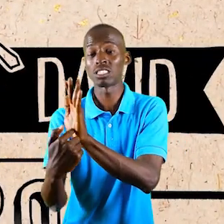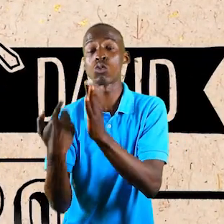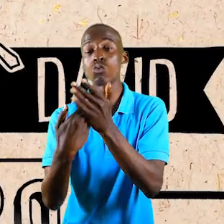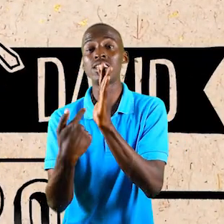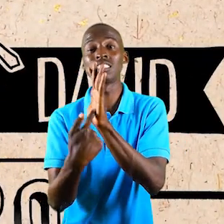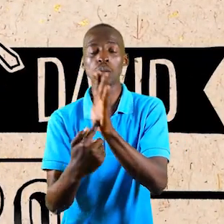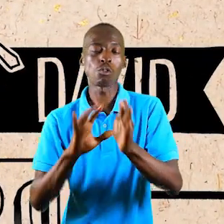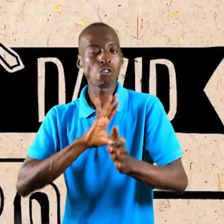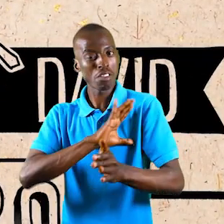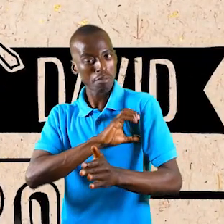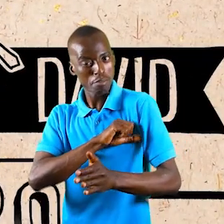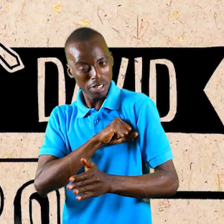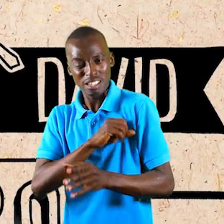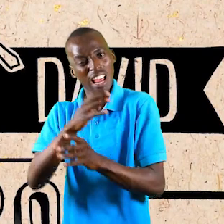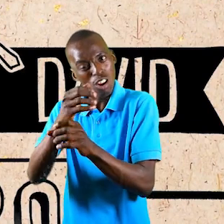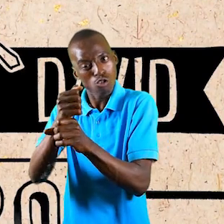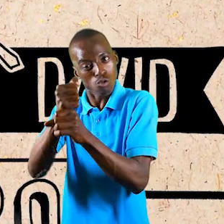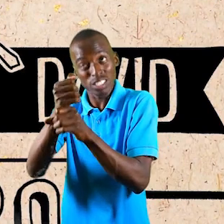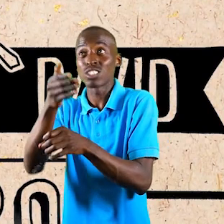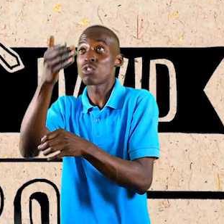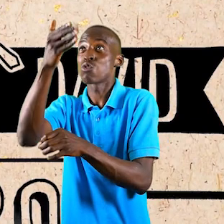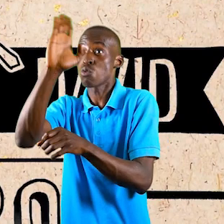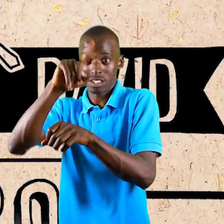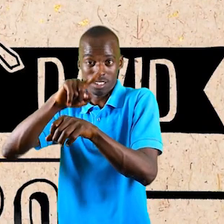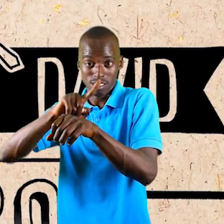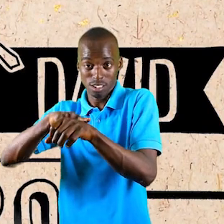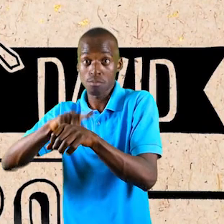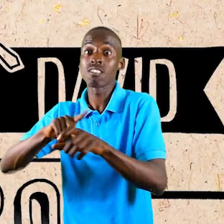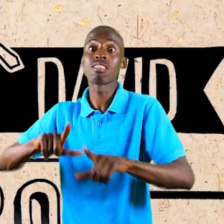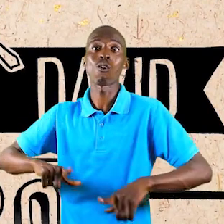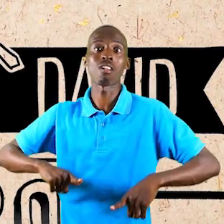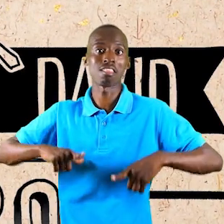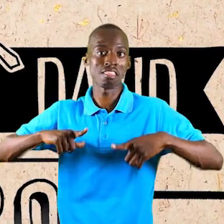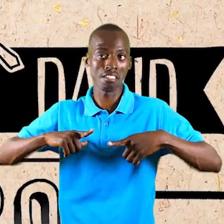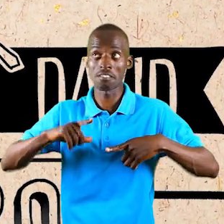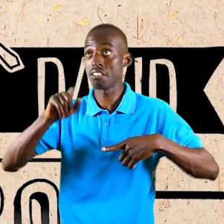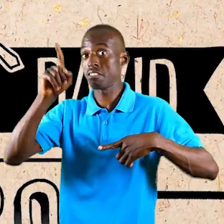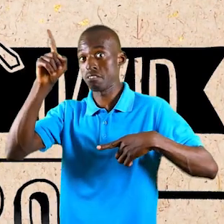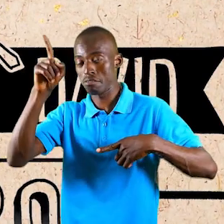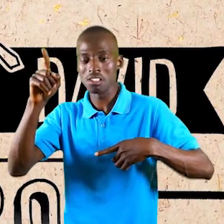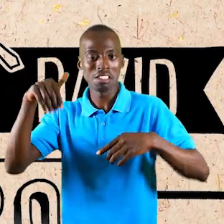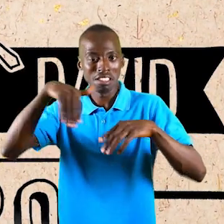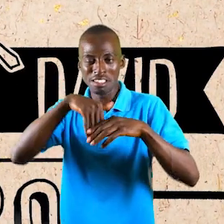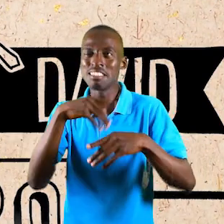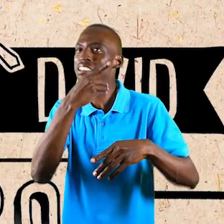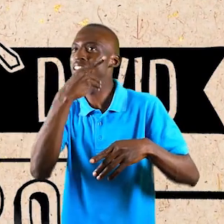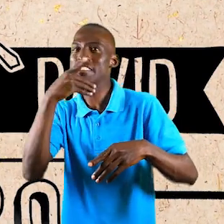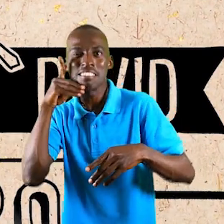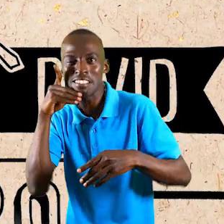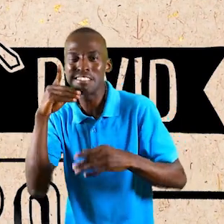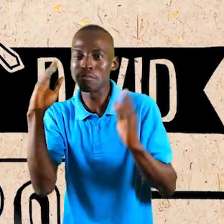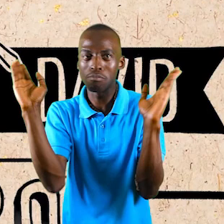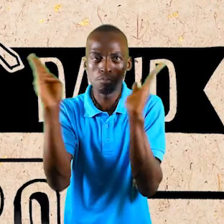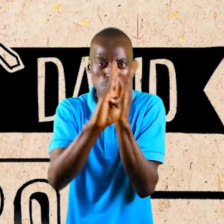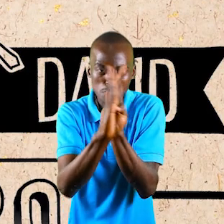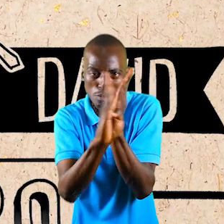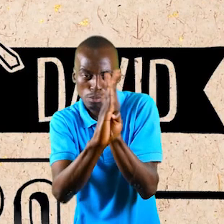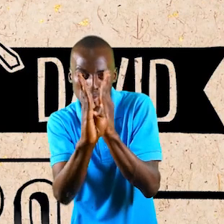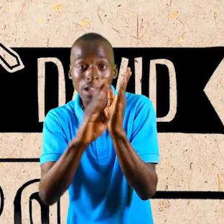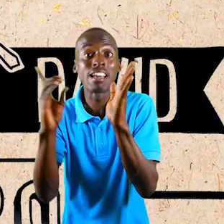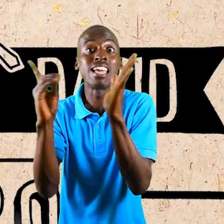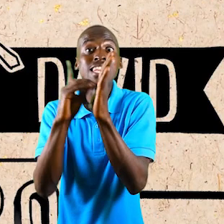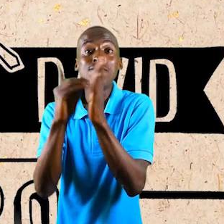of patience and trust in God's timing in our lives. And so he's running in the wilderness, being chased by Saul. David